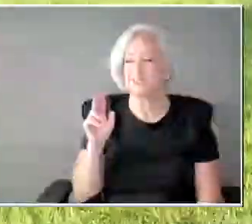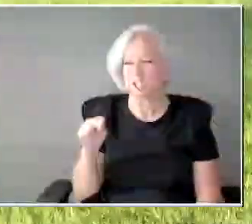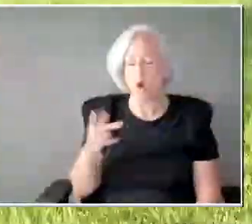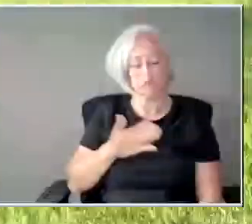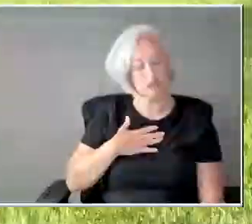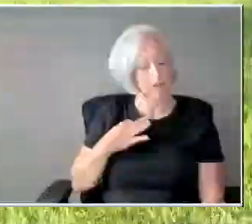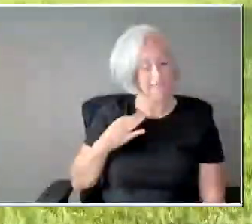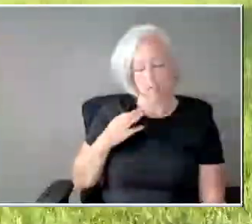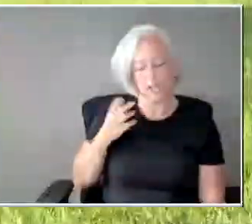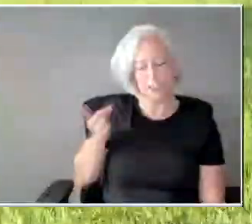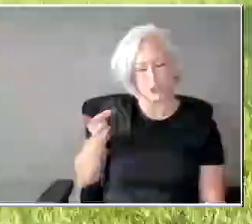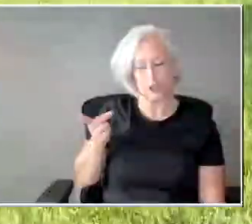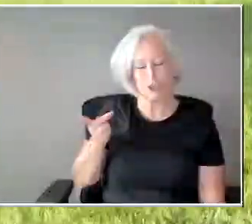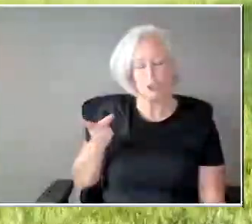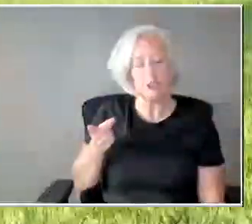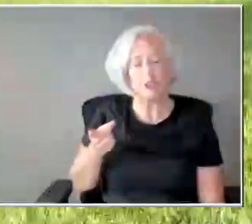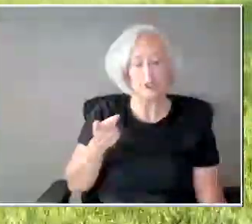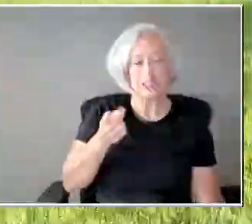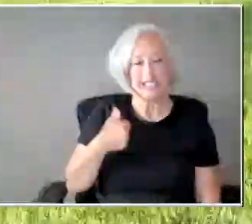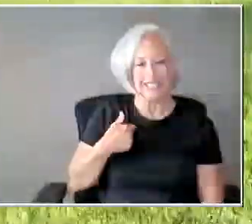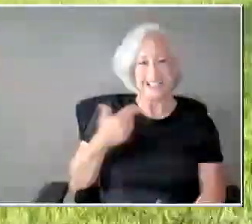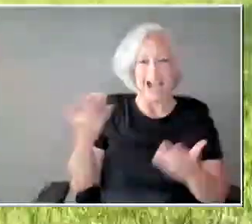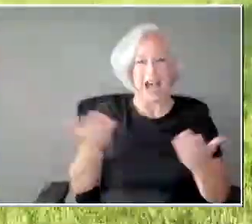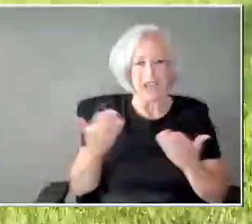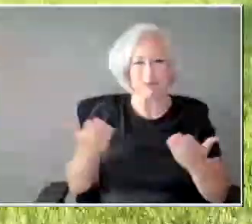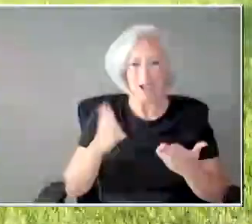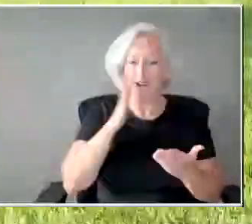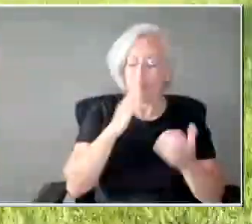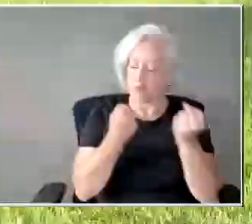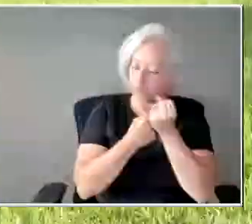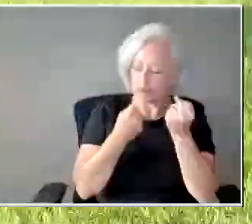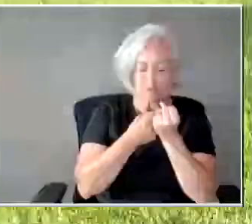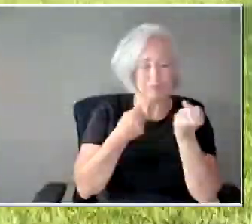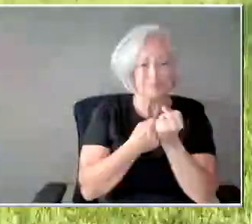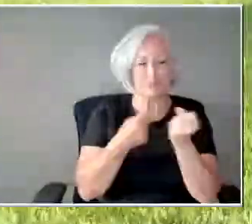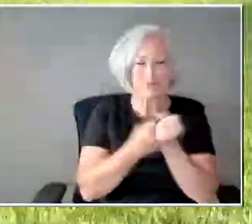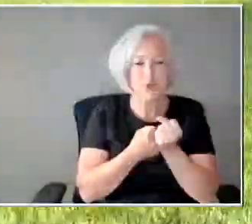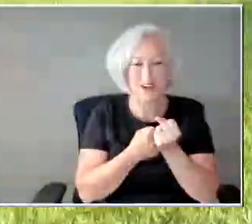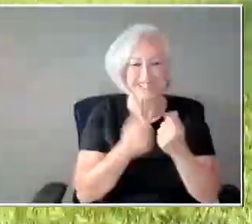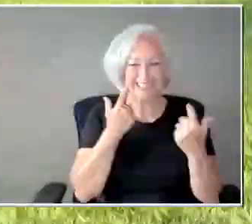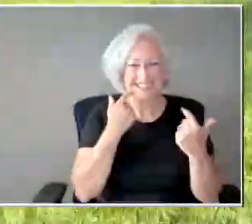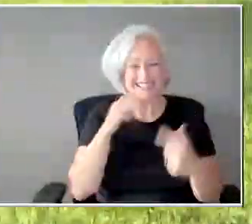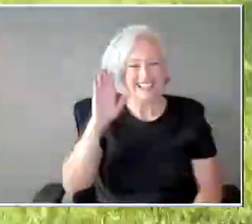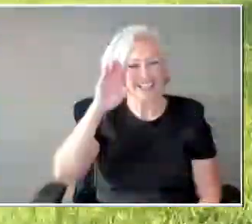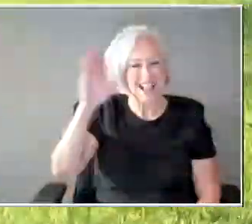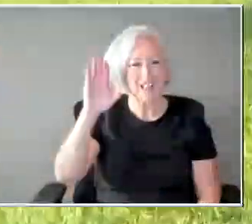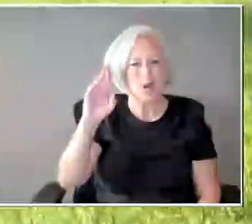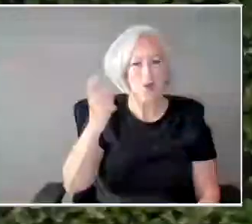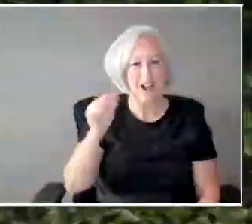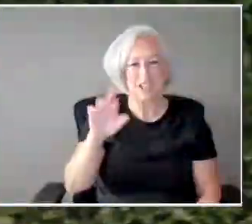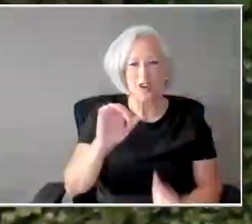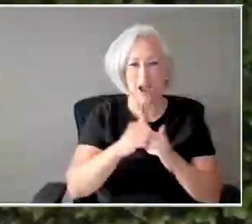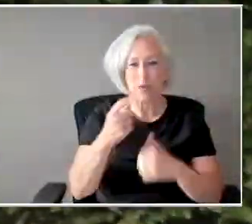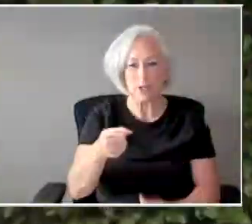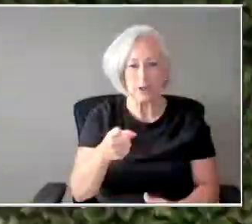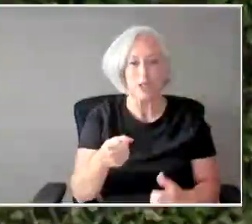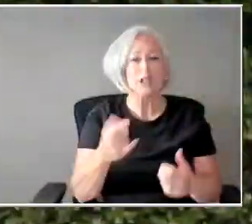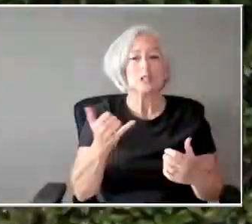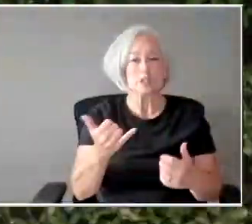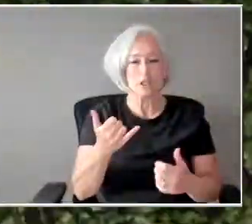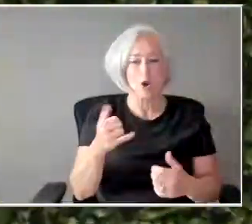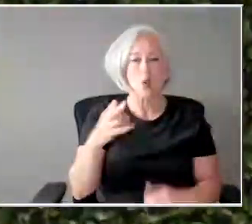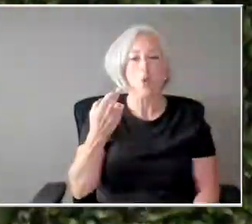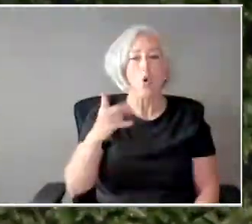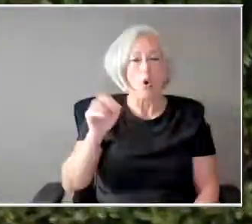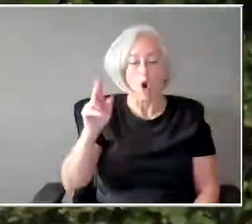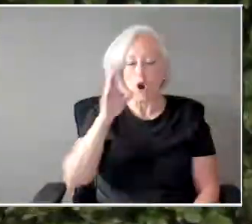and I'm here for moral support. Okay. Roger, how are you? I'm great. How are you? Okay, so we're going to send Hawk down,